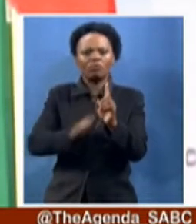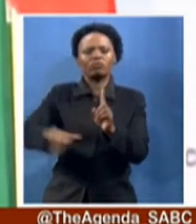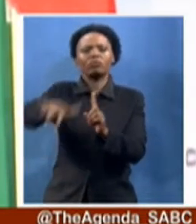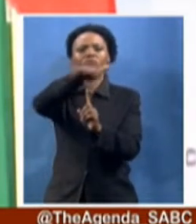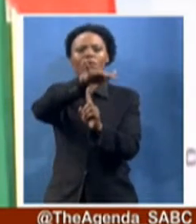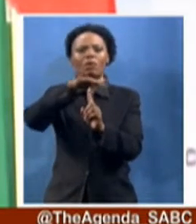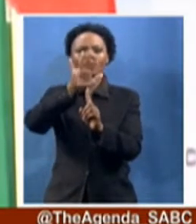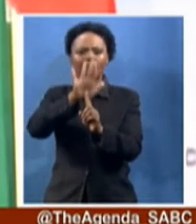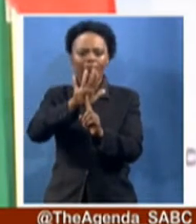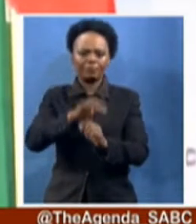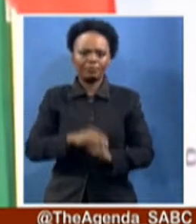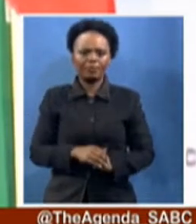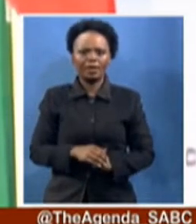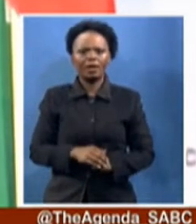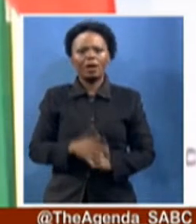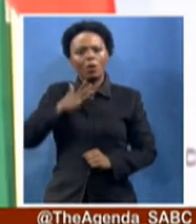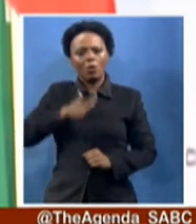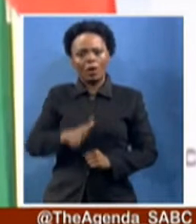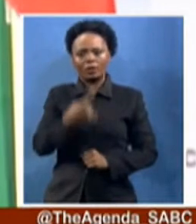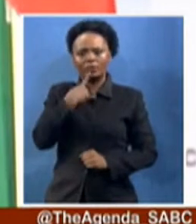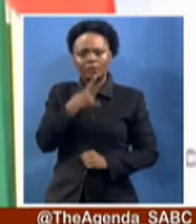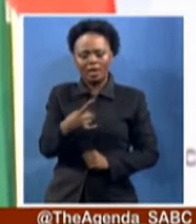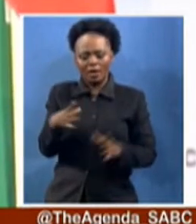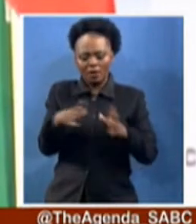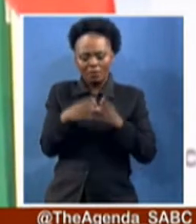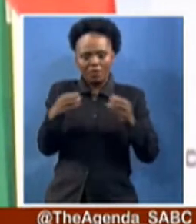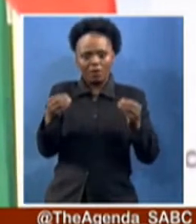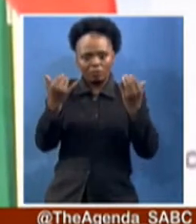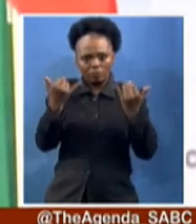conclude this introduction of this day,